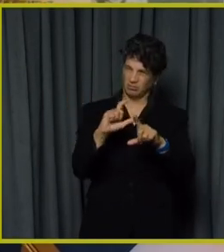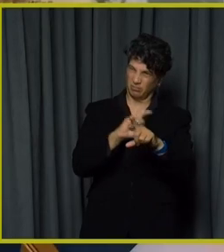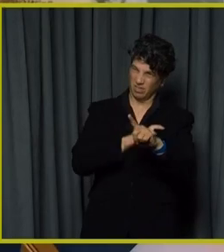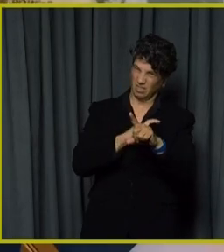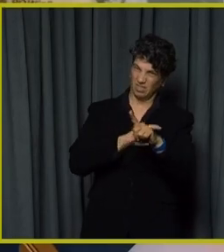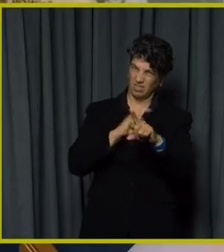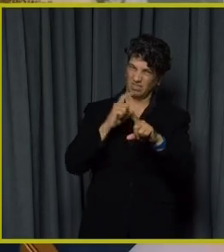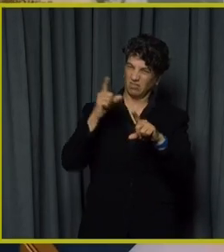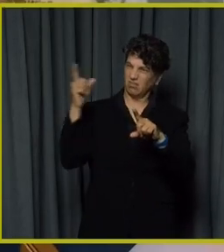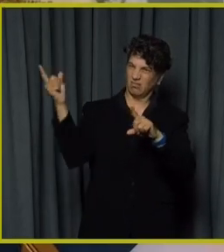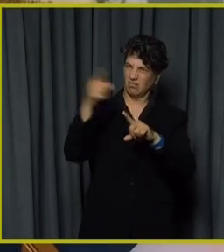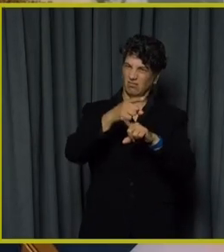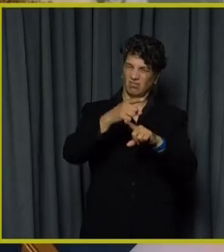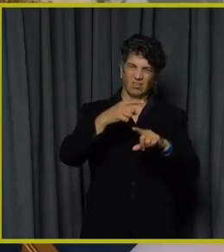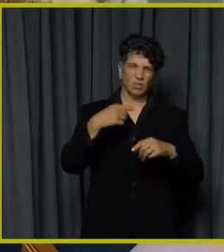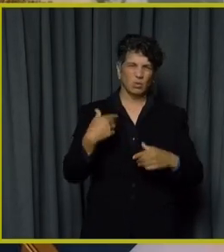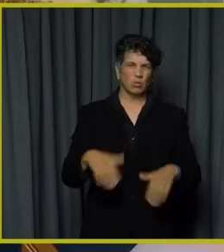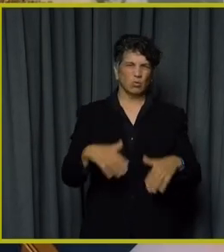its police department,